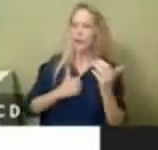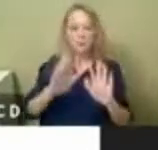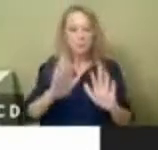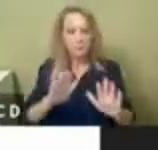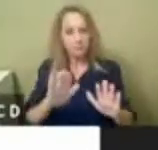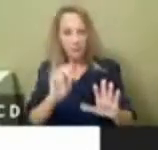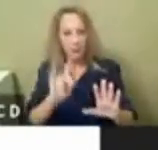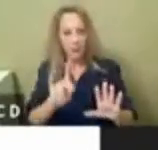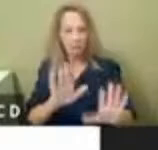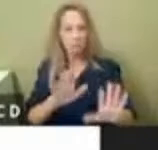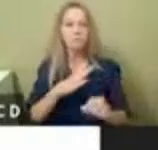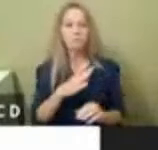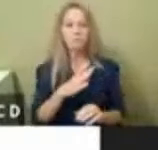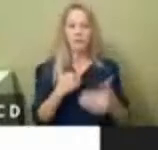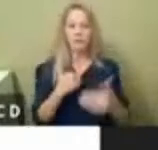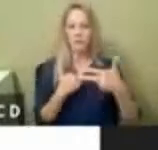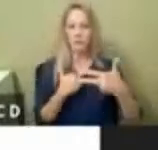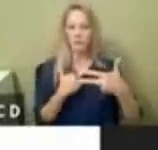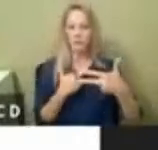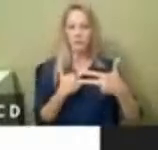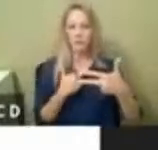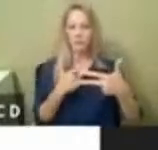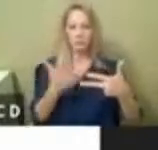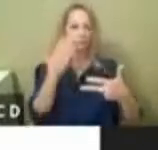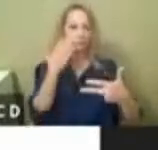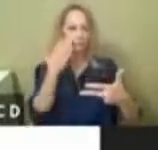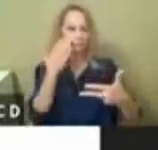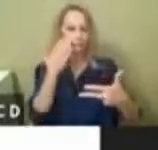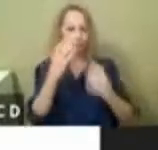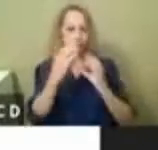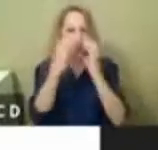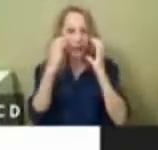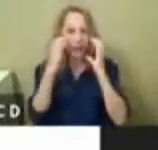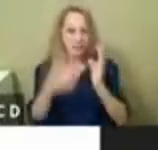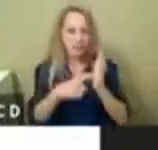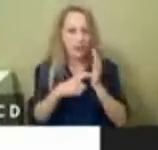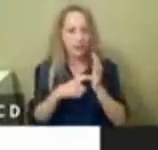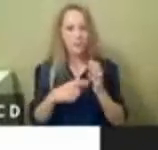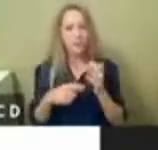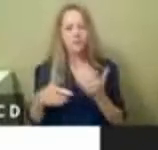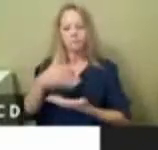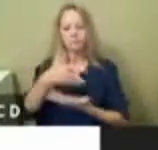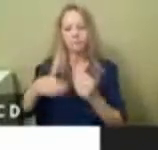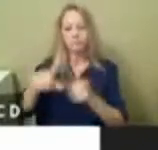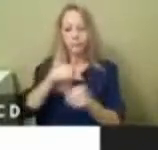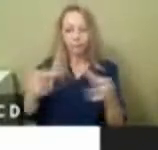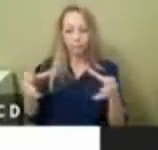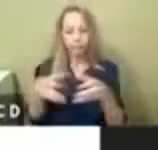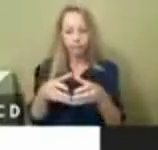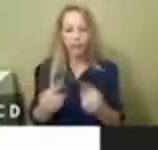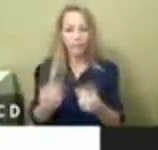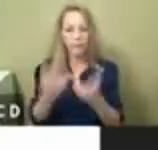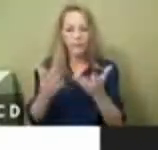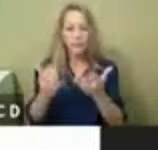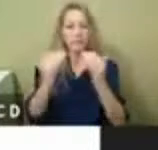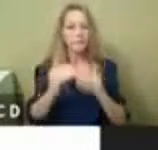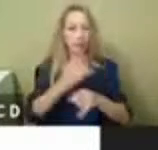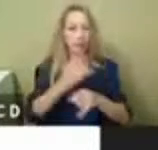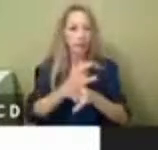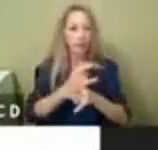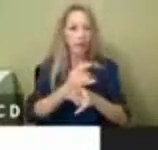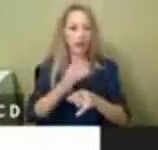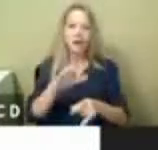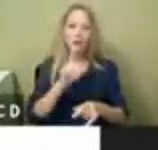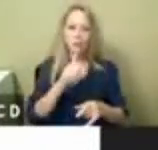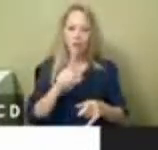That's okay. We have three, as we all know, the mask requirement, social gathering limits, and the alcohol. Actually, we need to probably